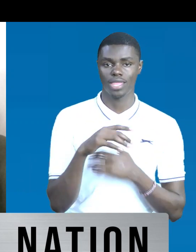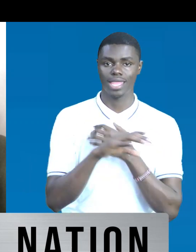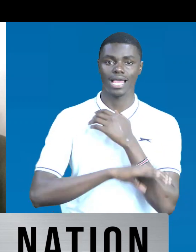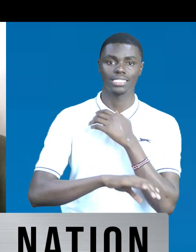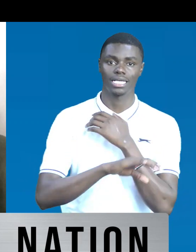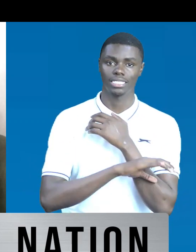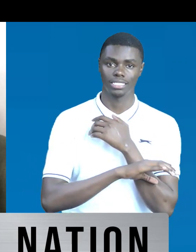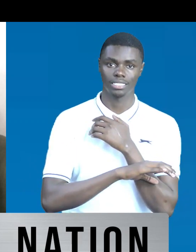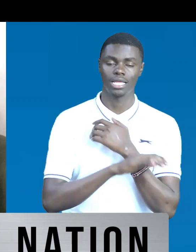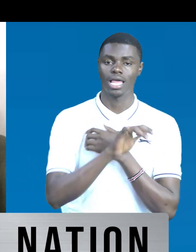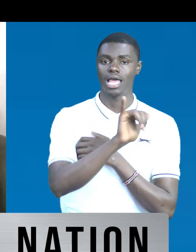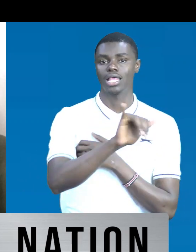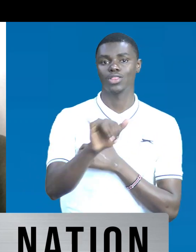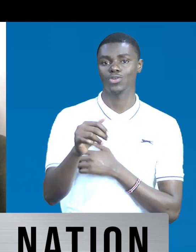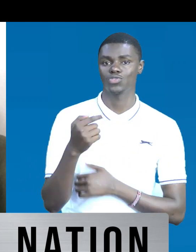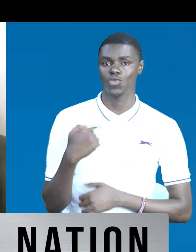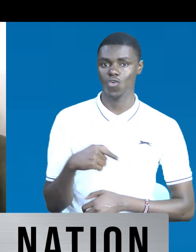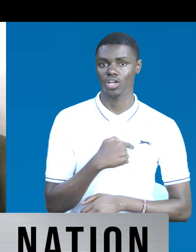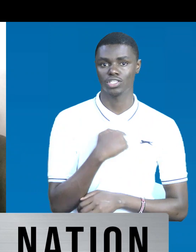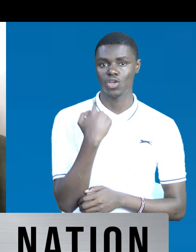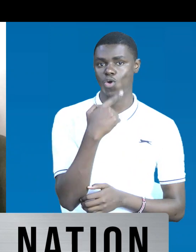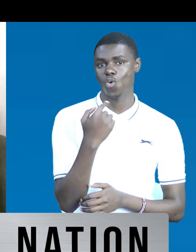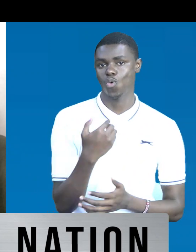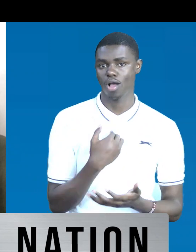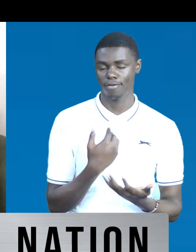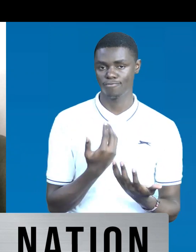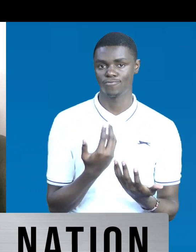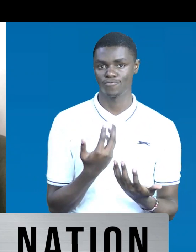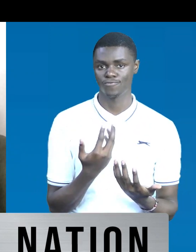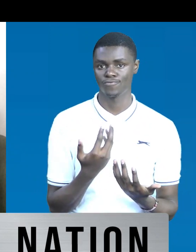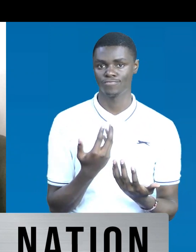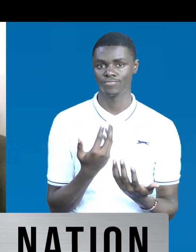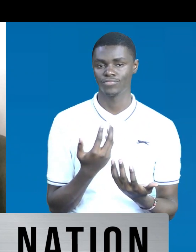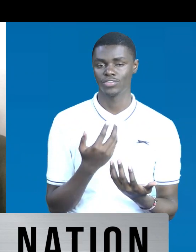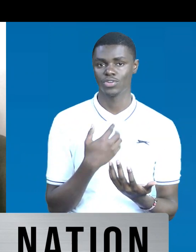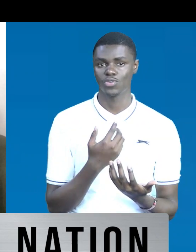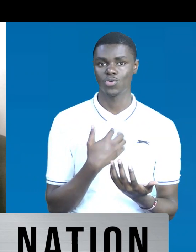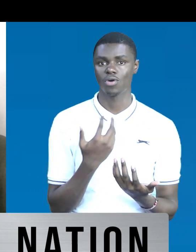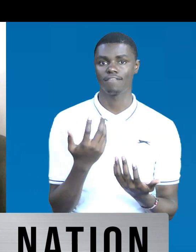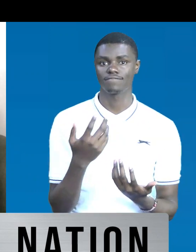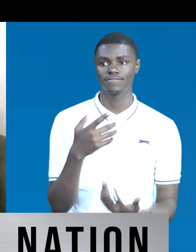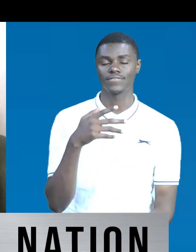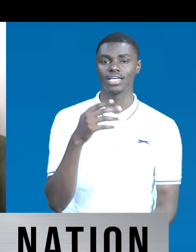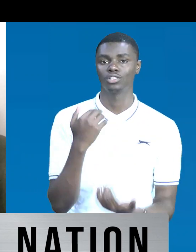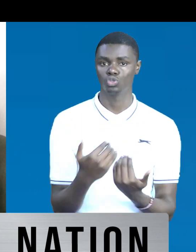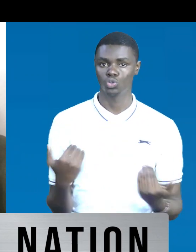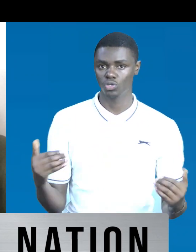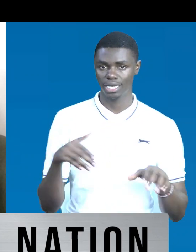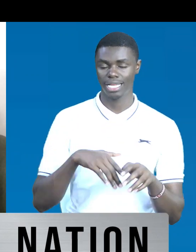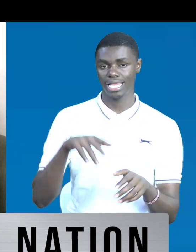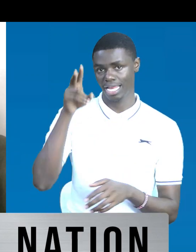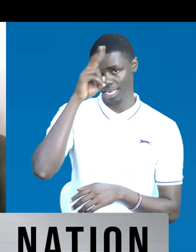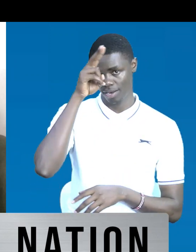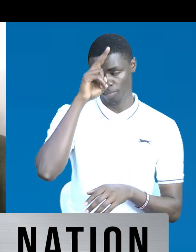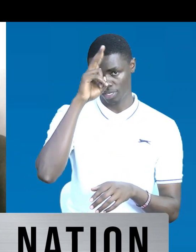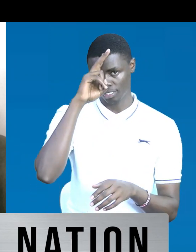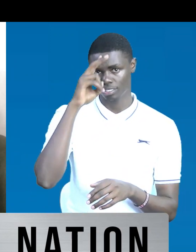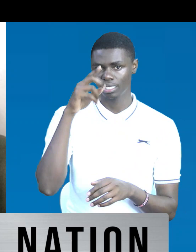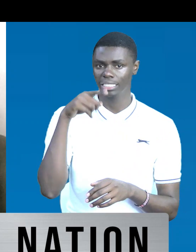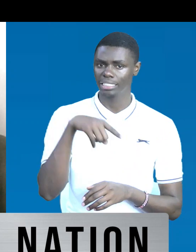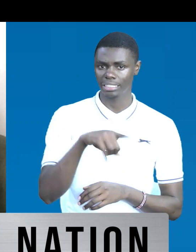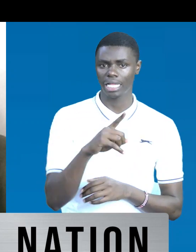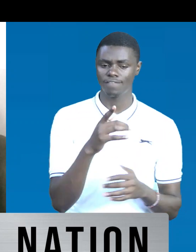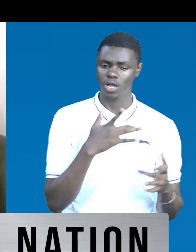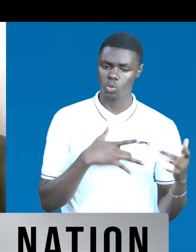and those of us who have their kinsmen in the forces really registering